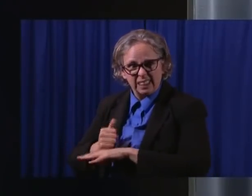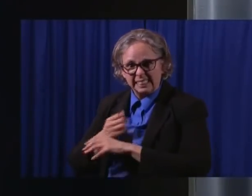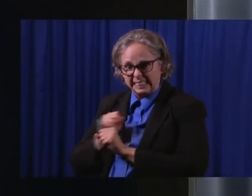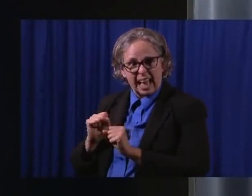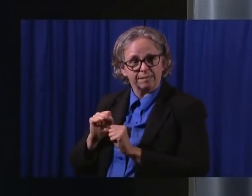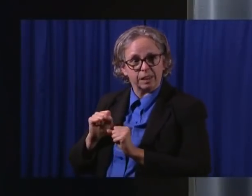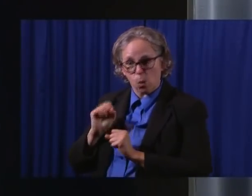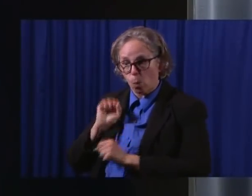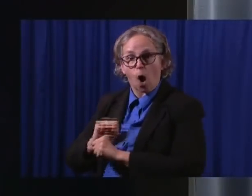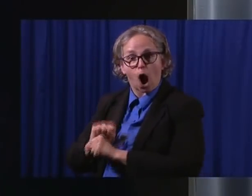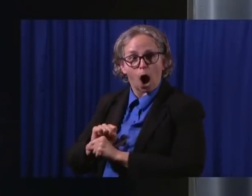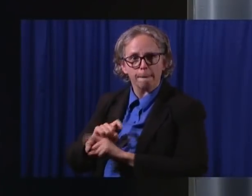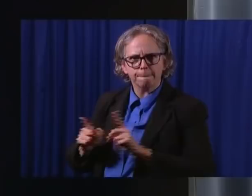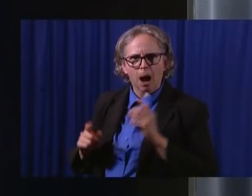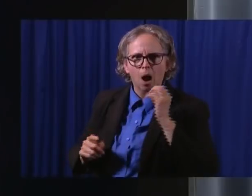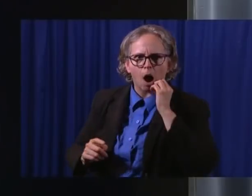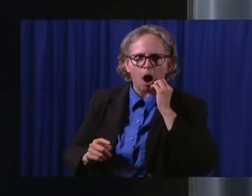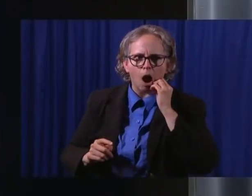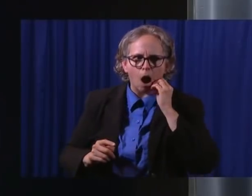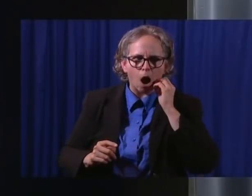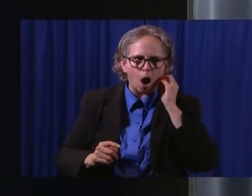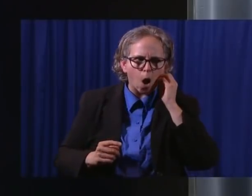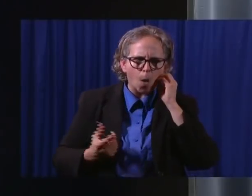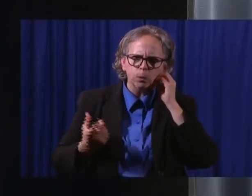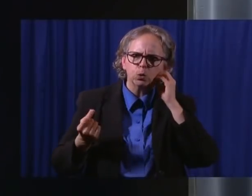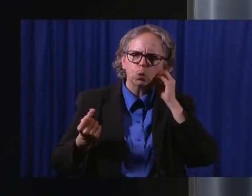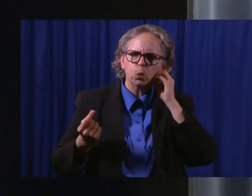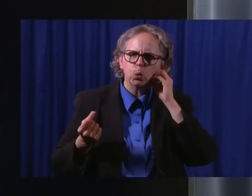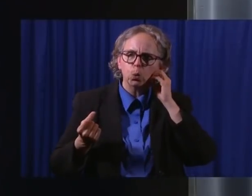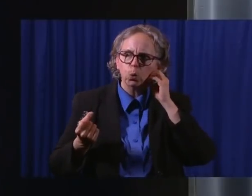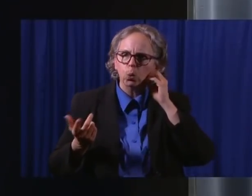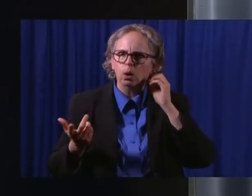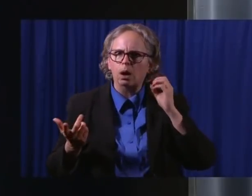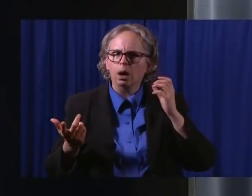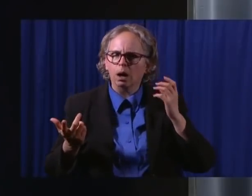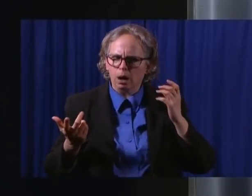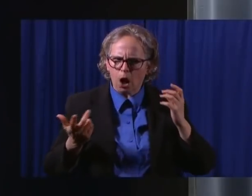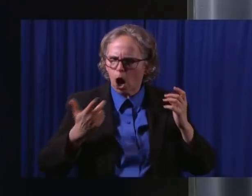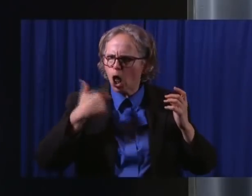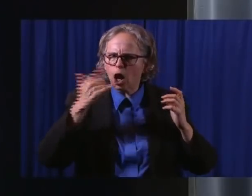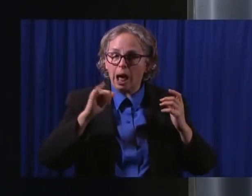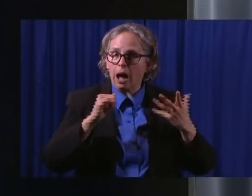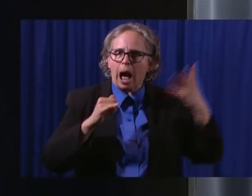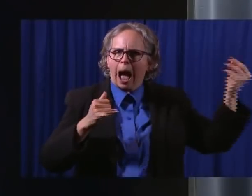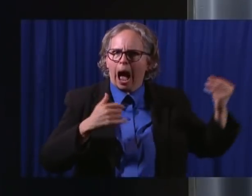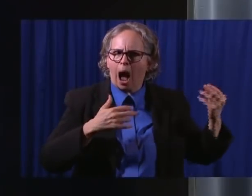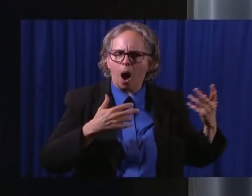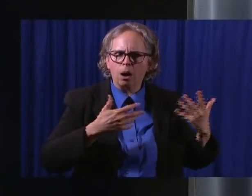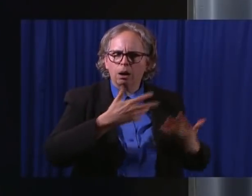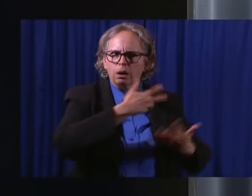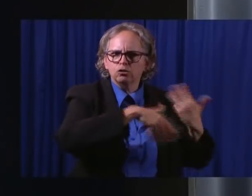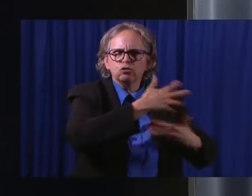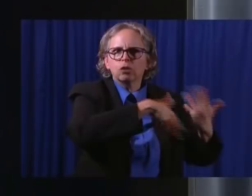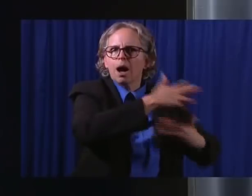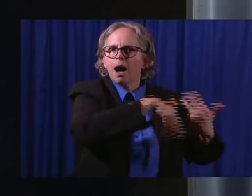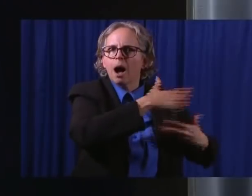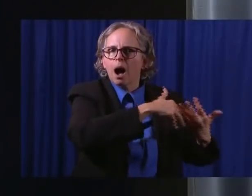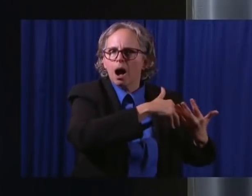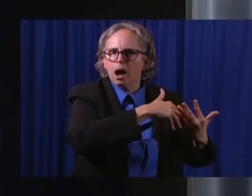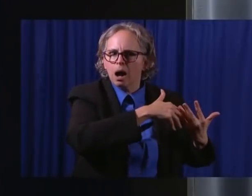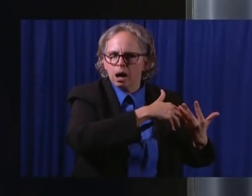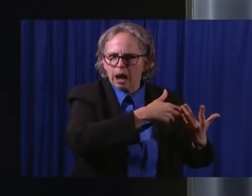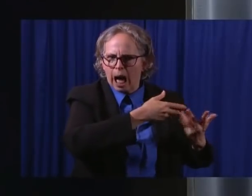workday, it's what they do afterwards at home in their social lives that also can impact that workspace. And it's great to hear that